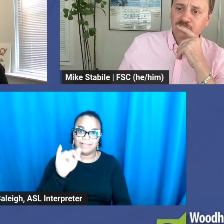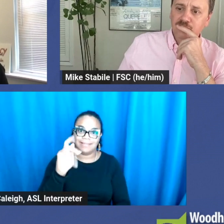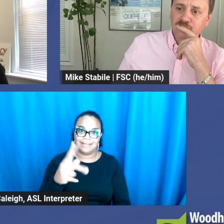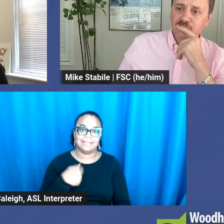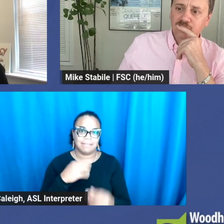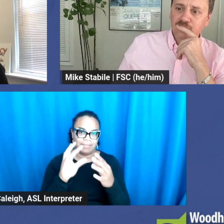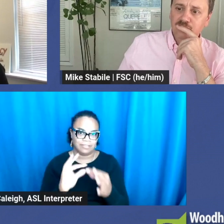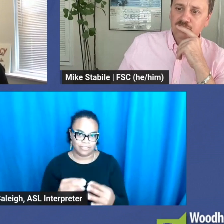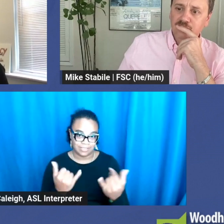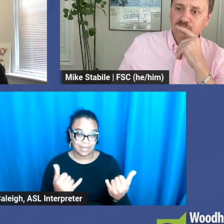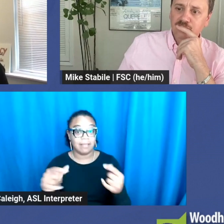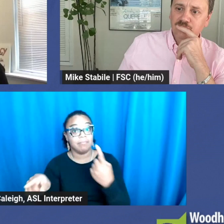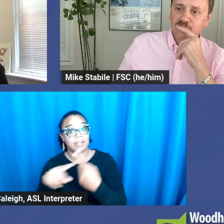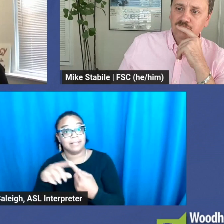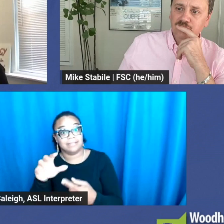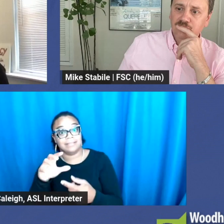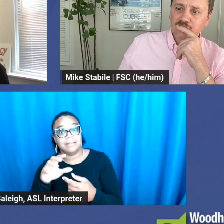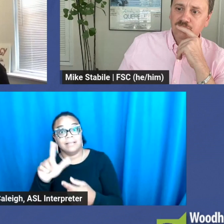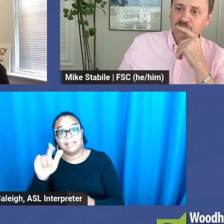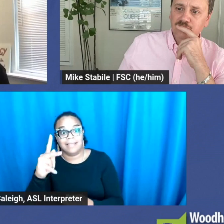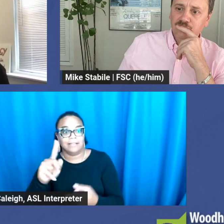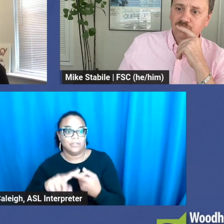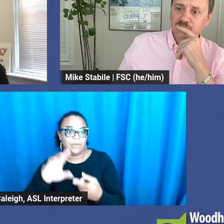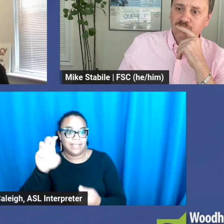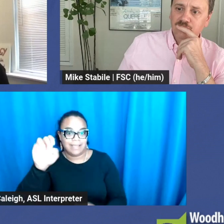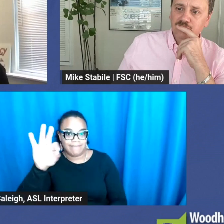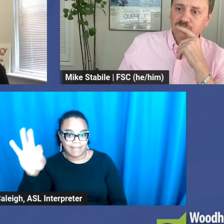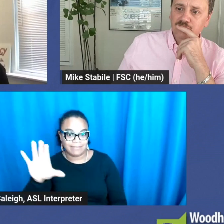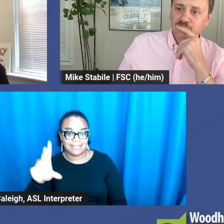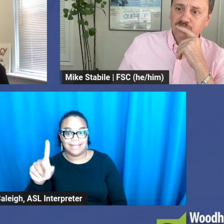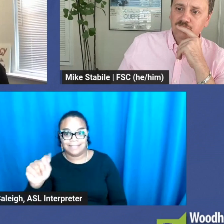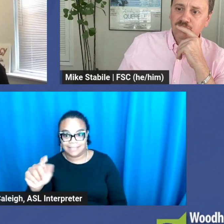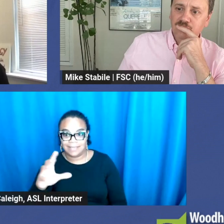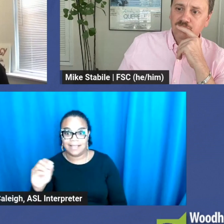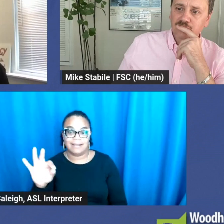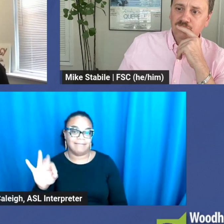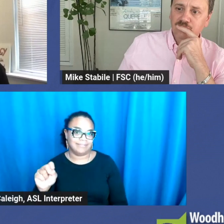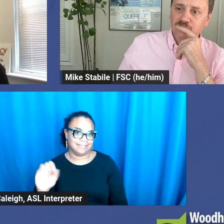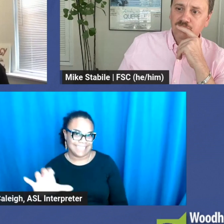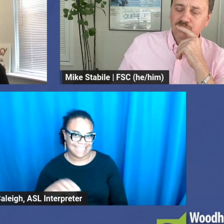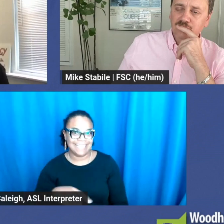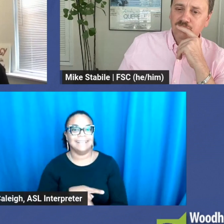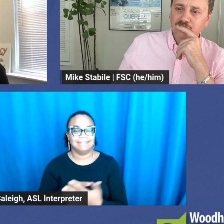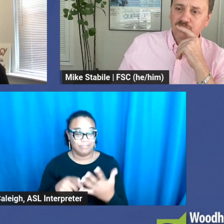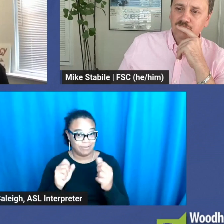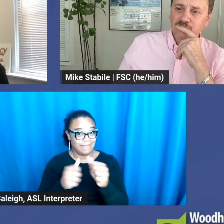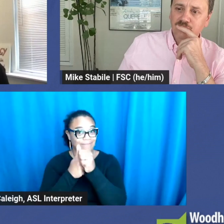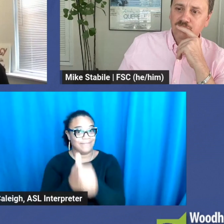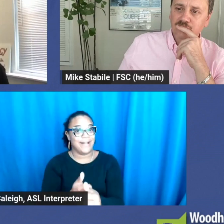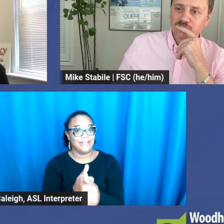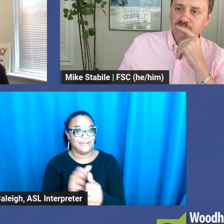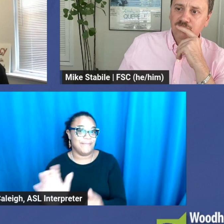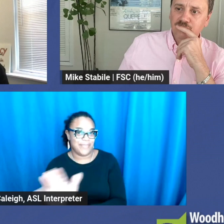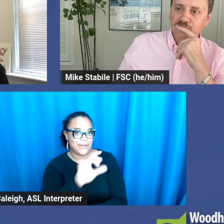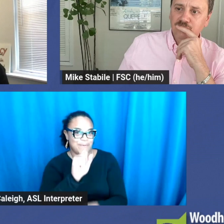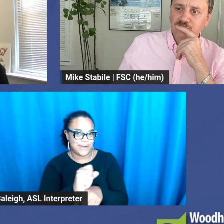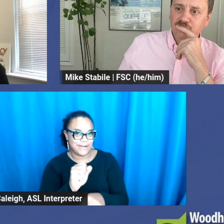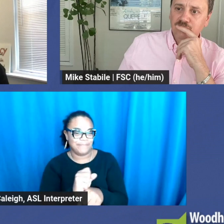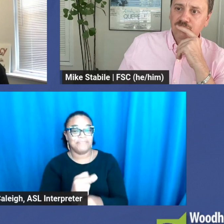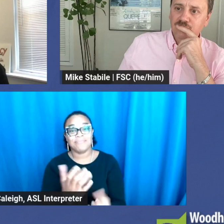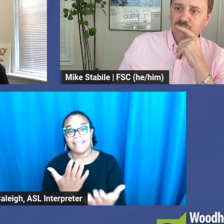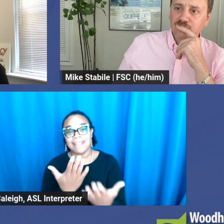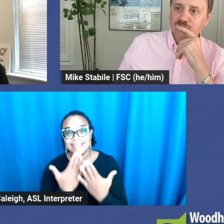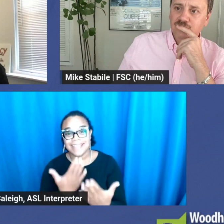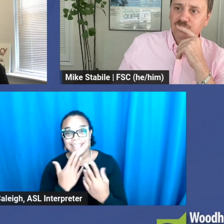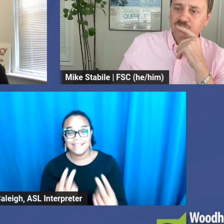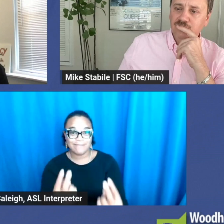to links to EFF, CDT, and the Free Speech Coalition, so that you can follow their work. So thank you so much